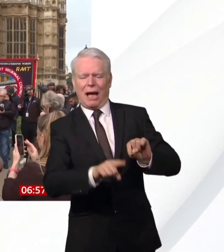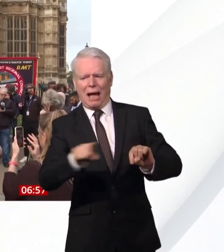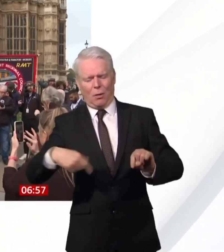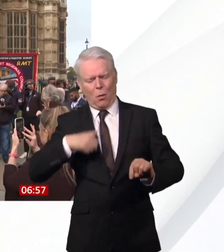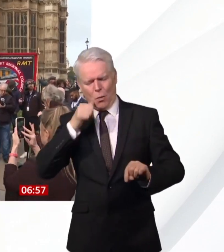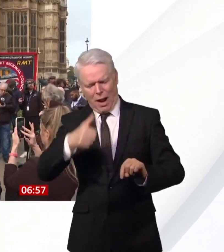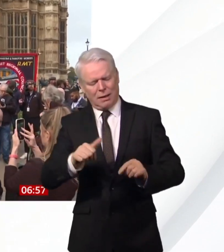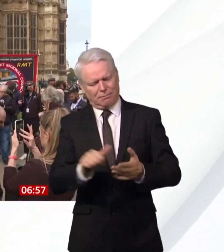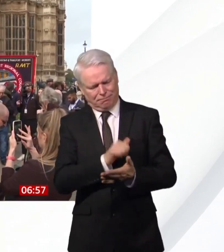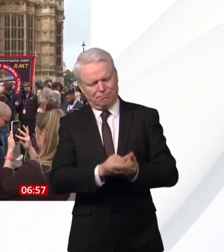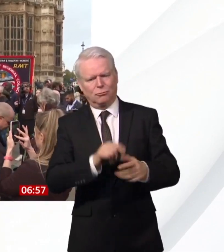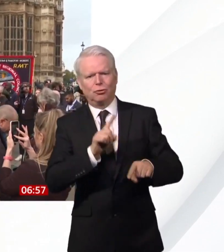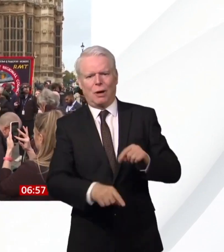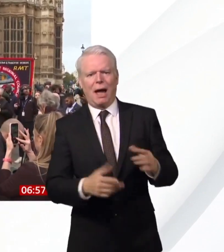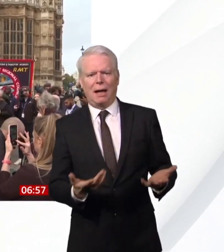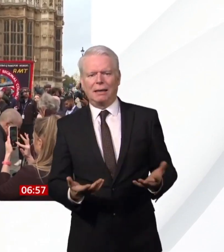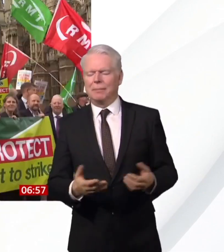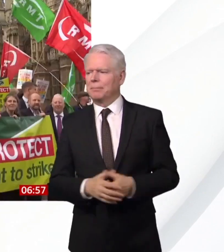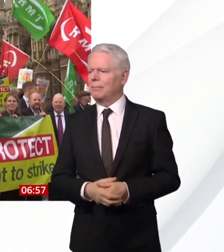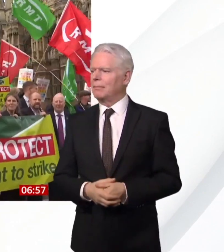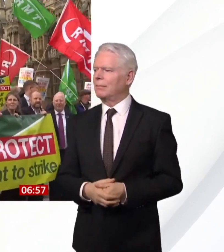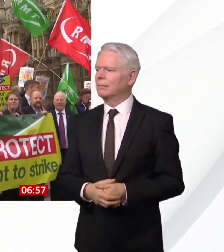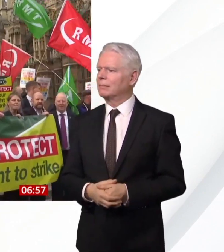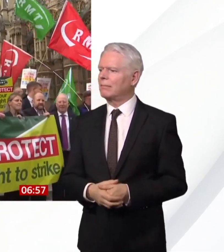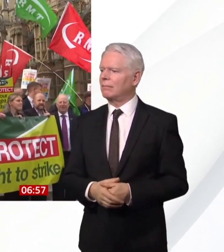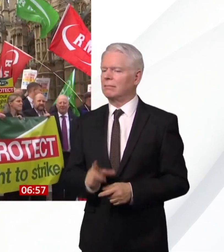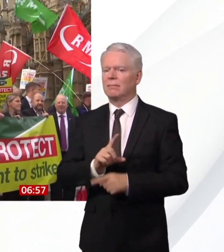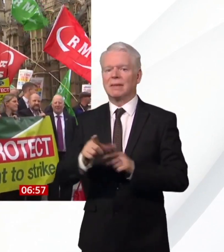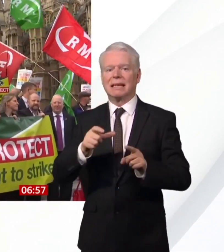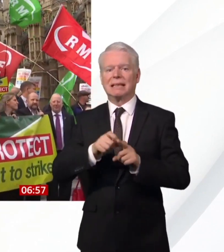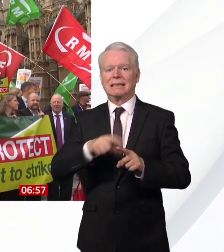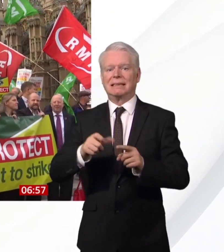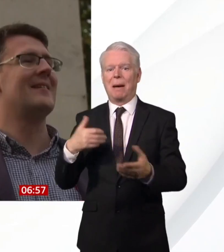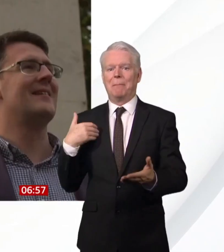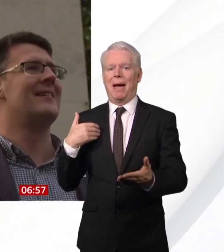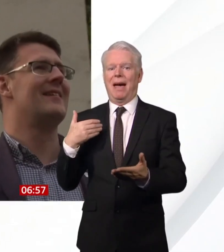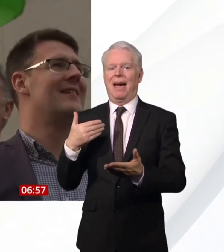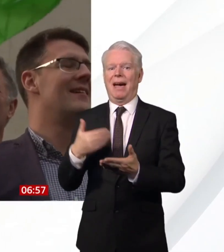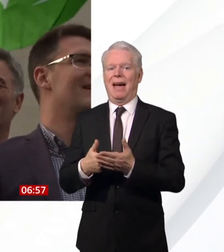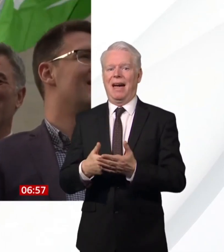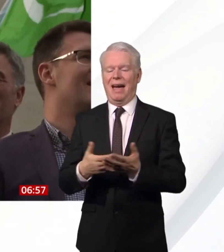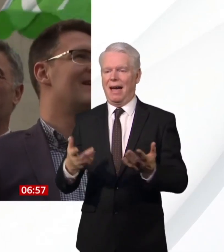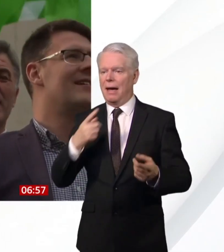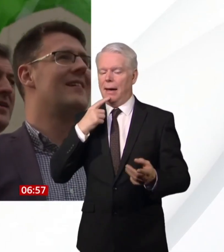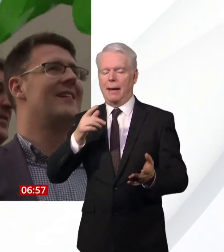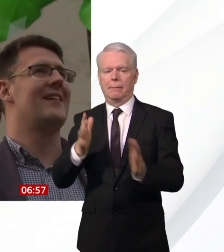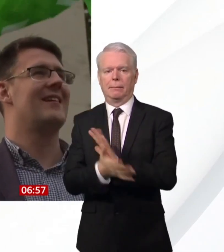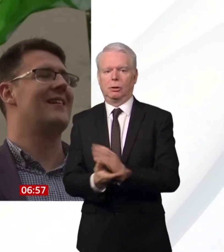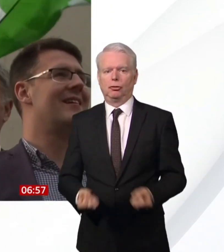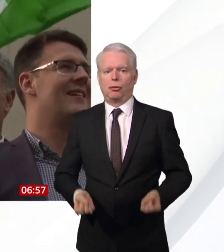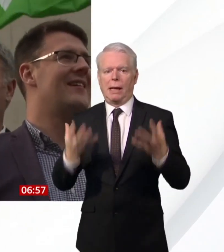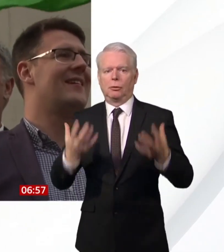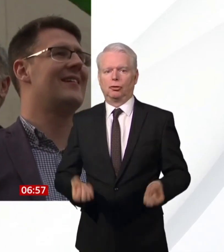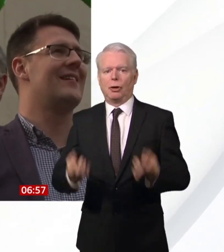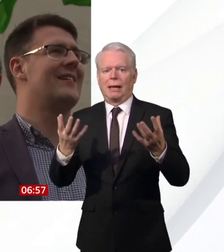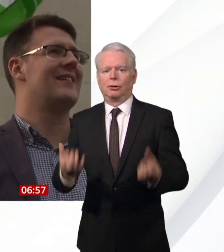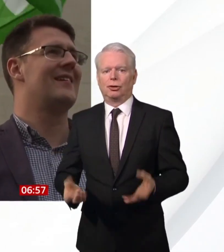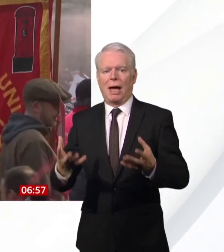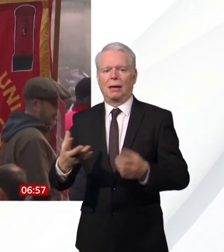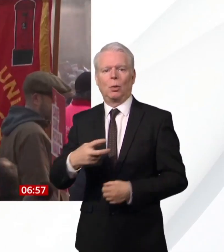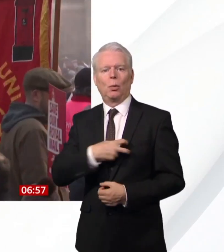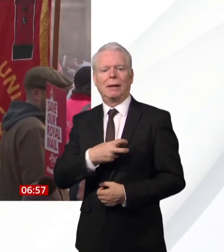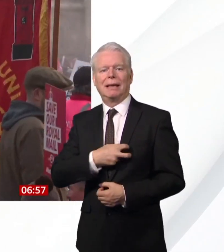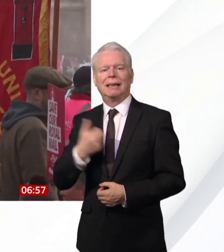December, though, was largely all about disruption. Rail unions upped their strike action in a dispute that had been dragging on since the